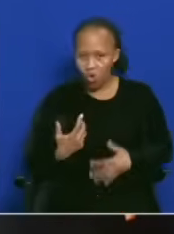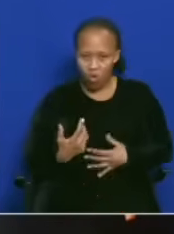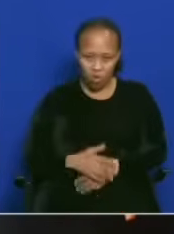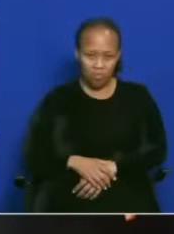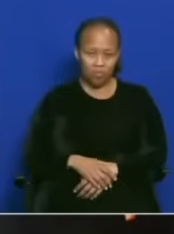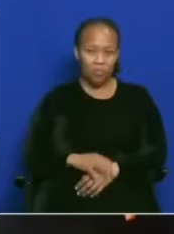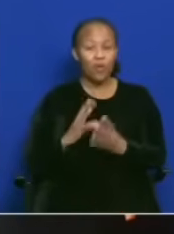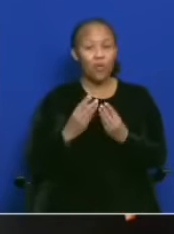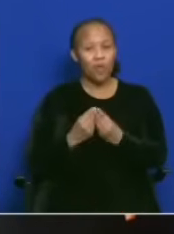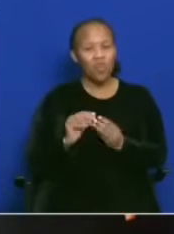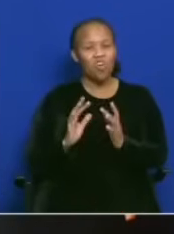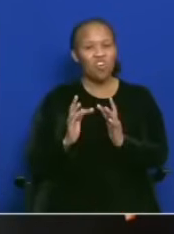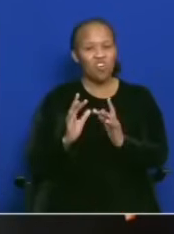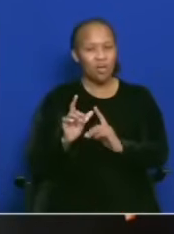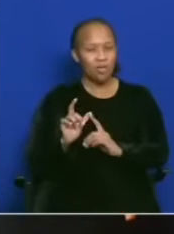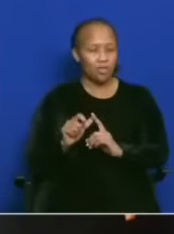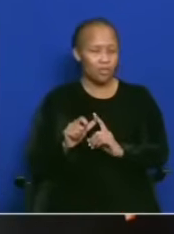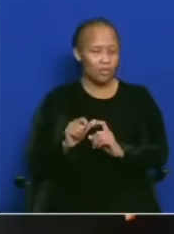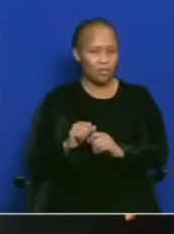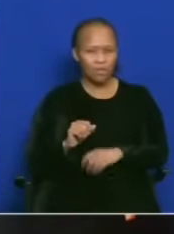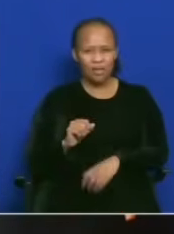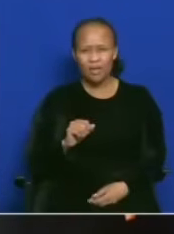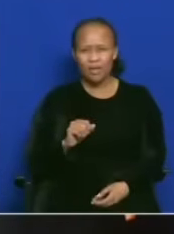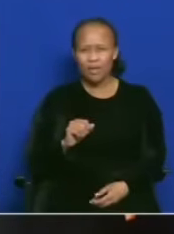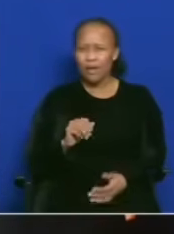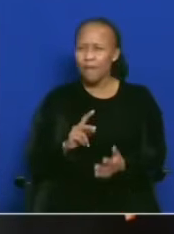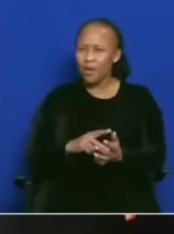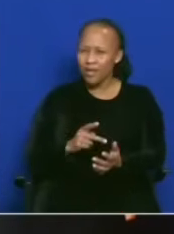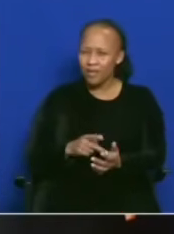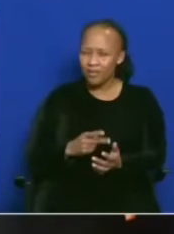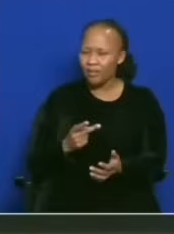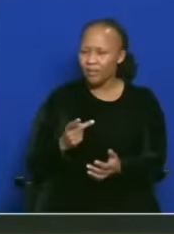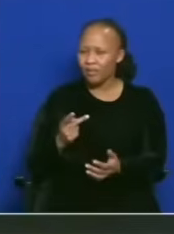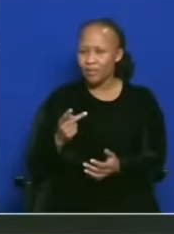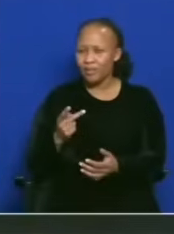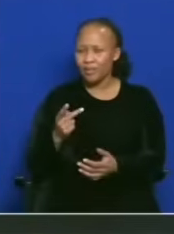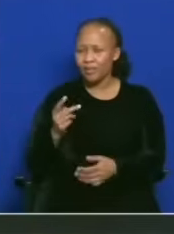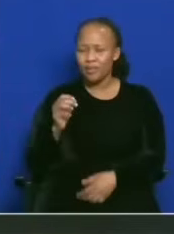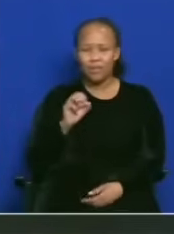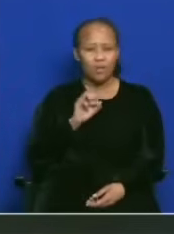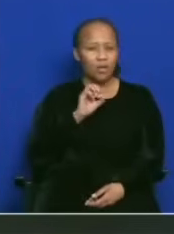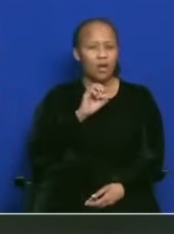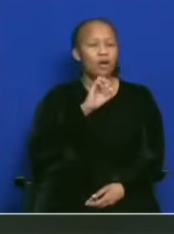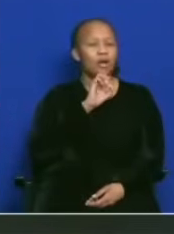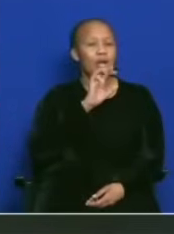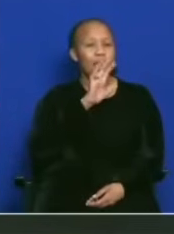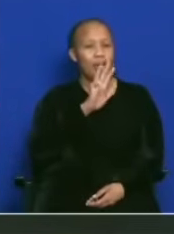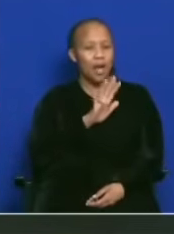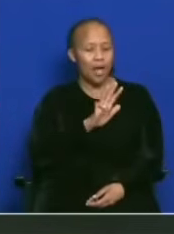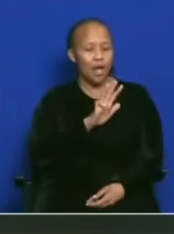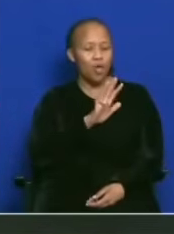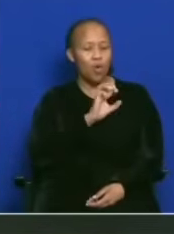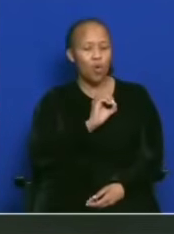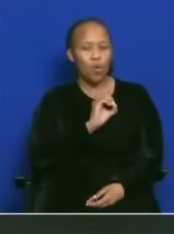Say 7:48, you mean 9:07? I'm sorry, it's 9:07 and 48